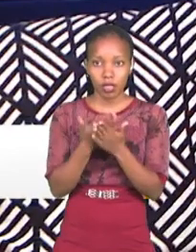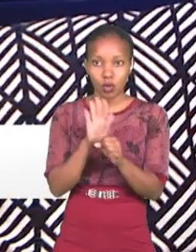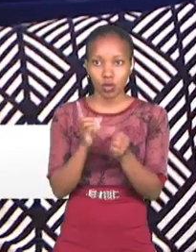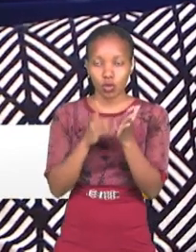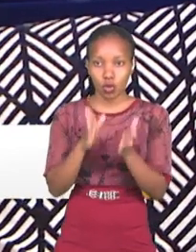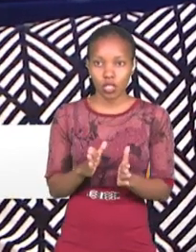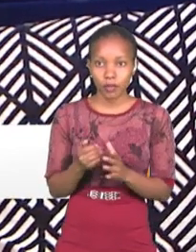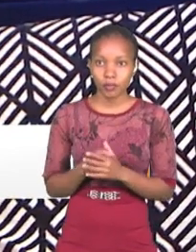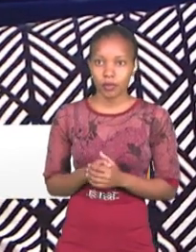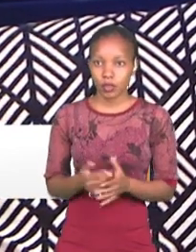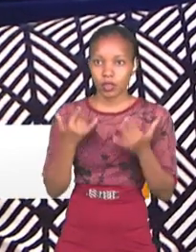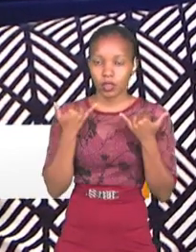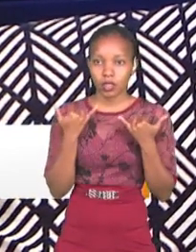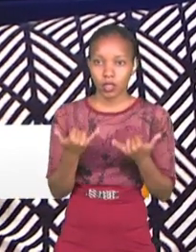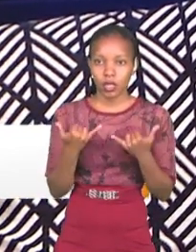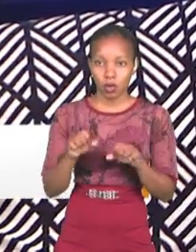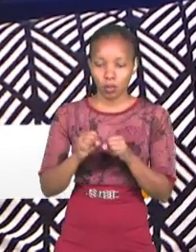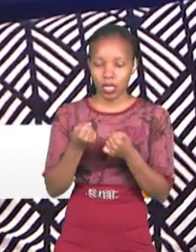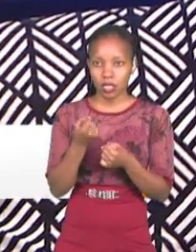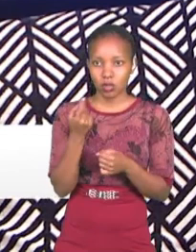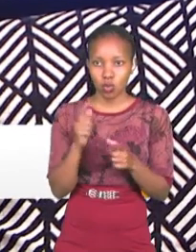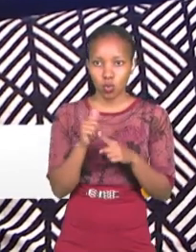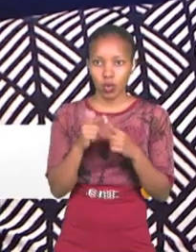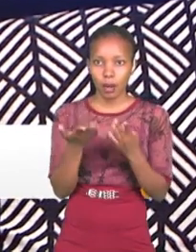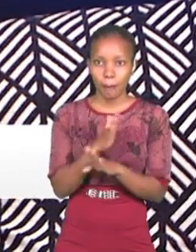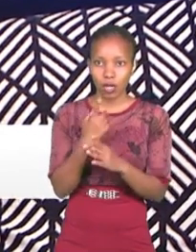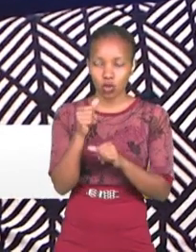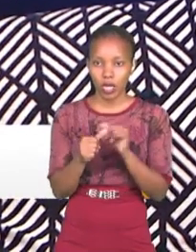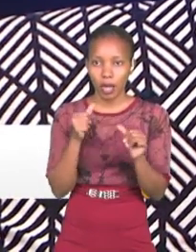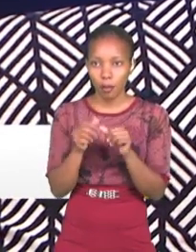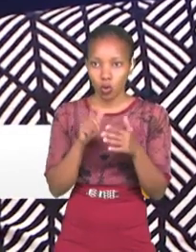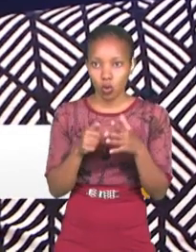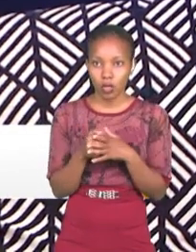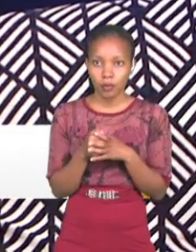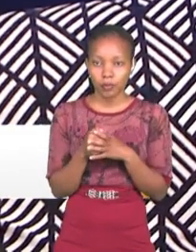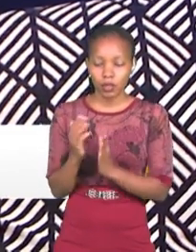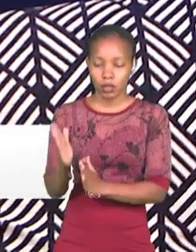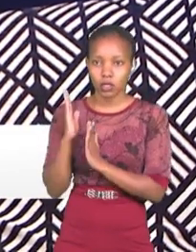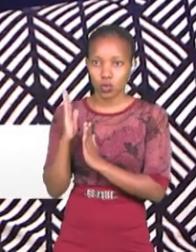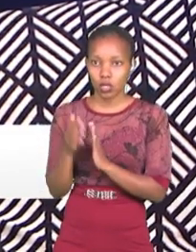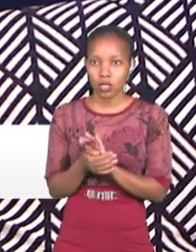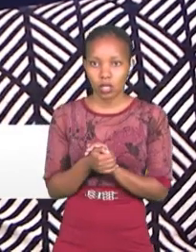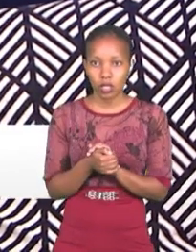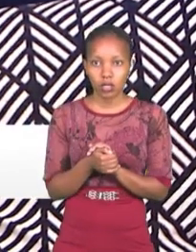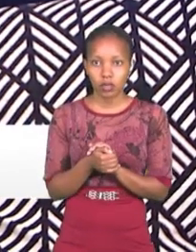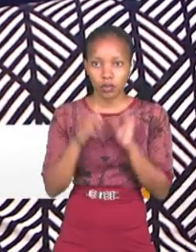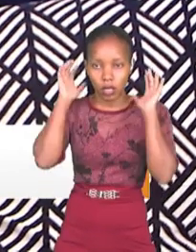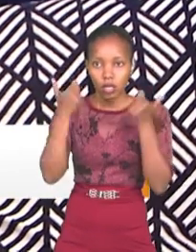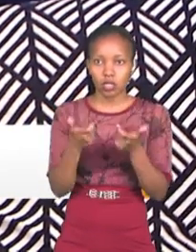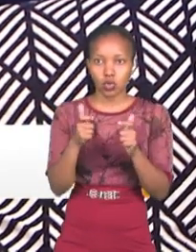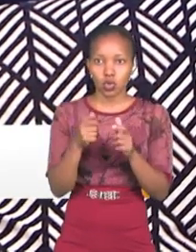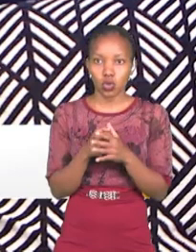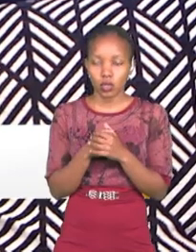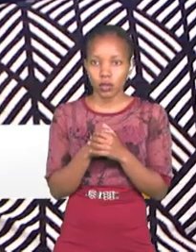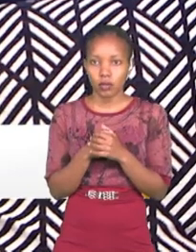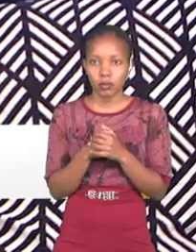Doc. Thank you. All right. We're taking a short break. When you come back now, we'll be talking about the banking security. Bwana and Thumbi will be in studio, and we'll be telling us